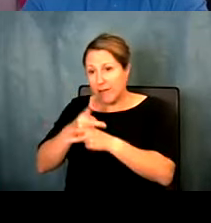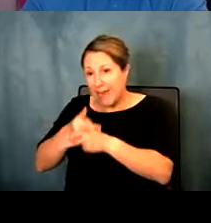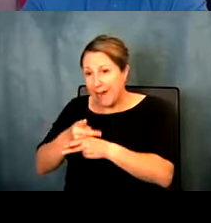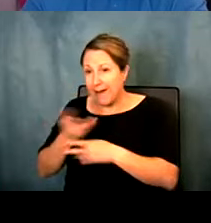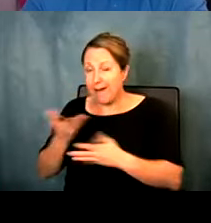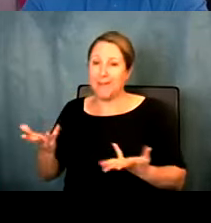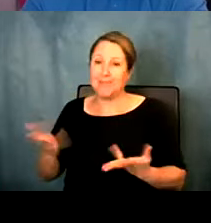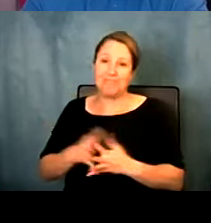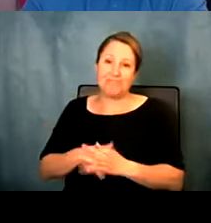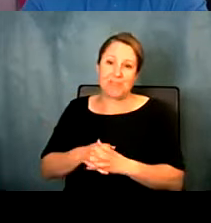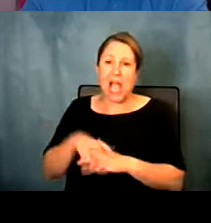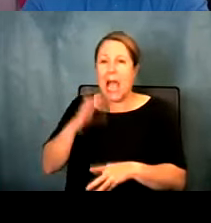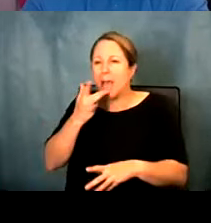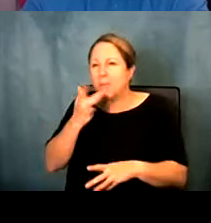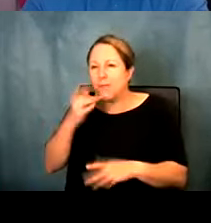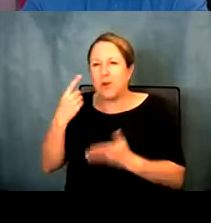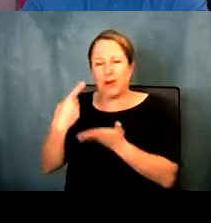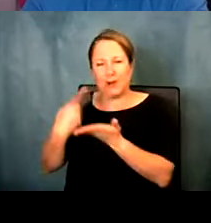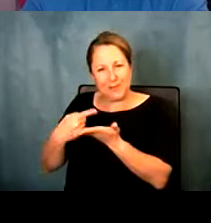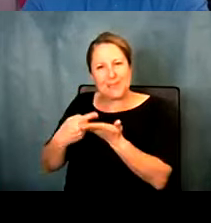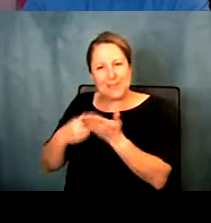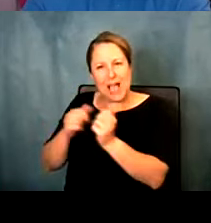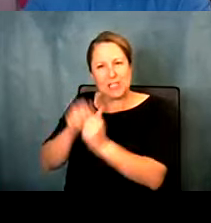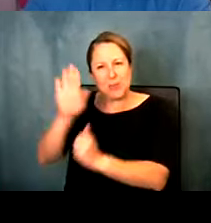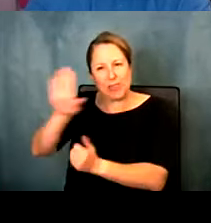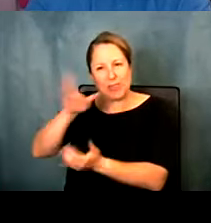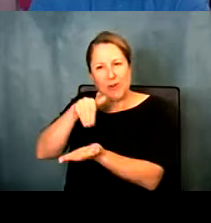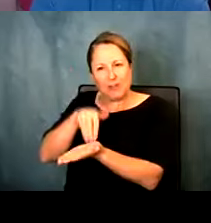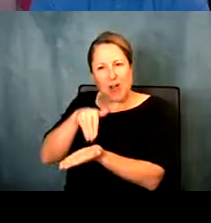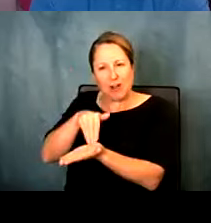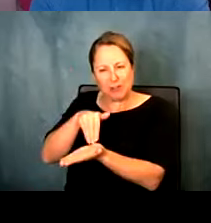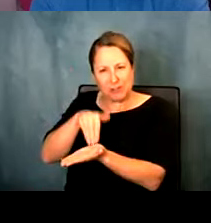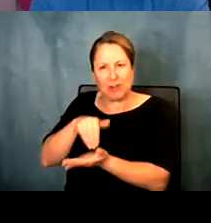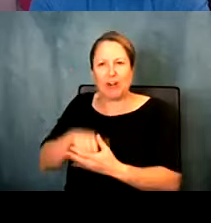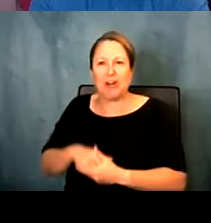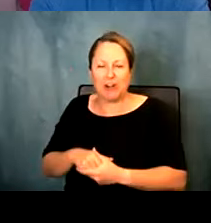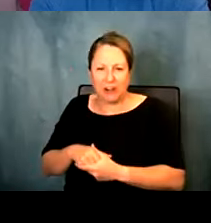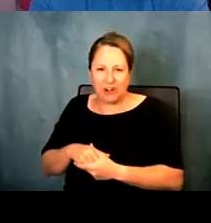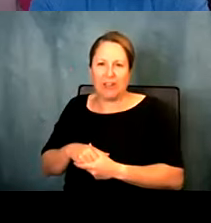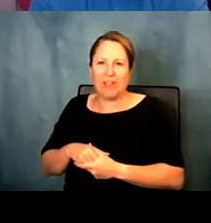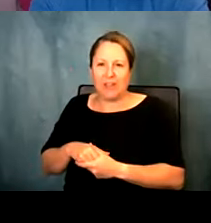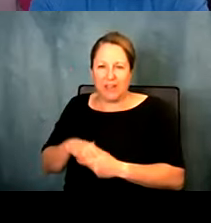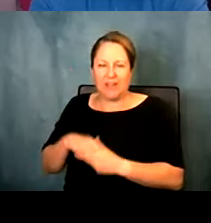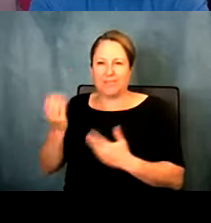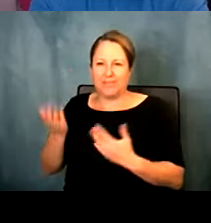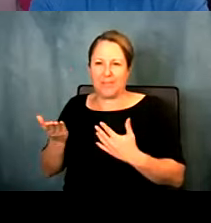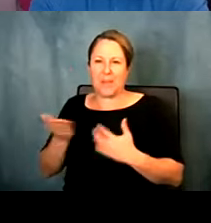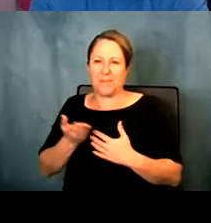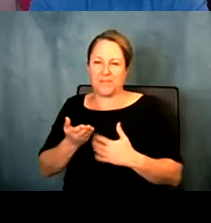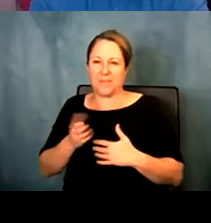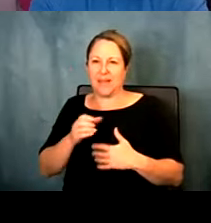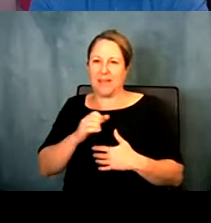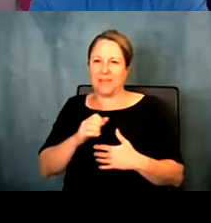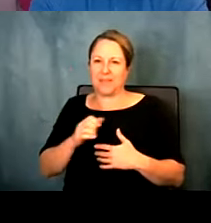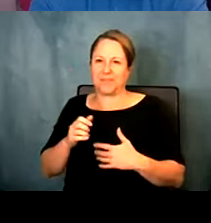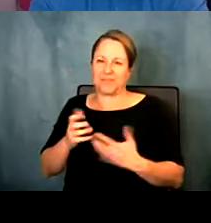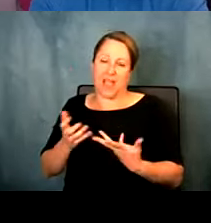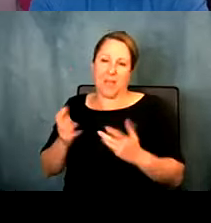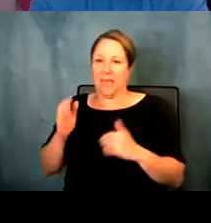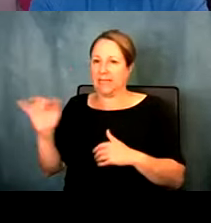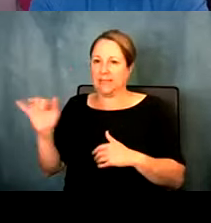I would prefer that patient to go through their primary care doctor than a Walgreens, Walmart,